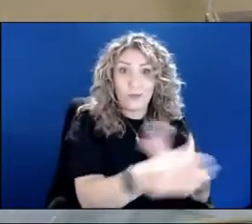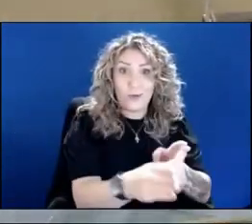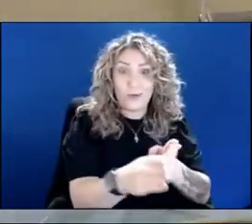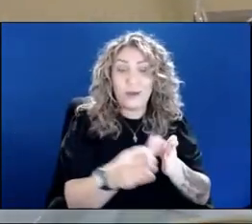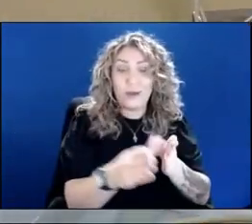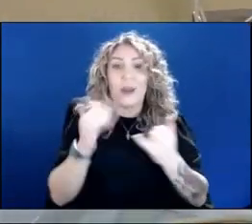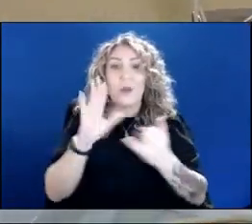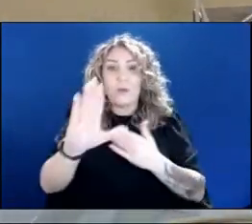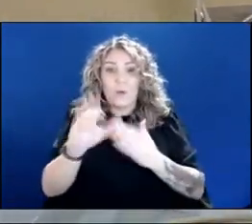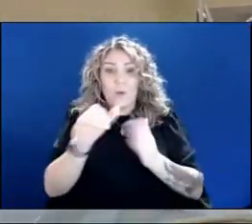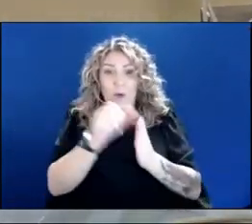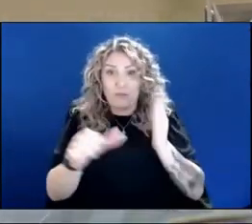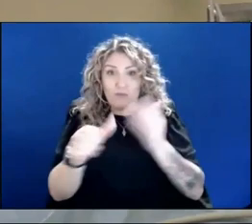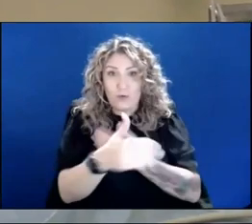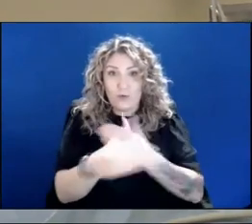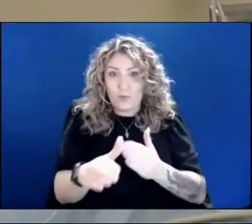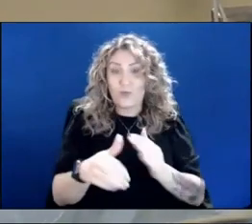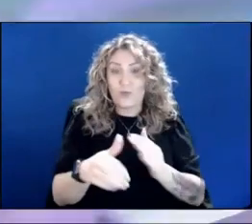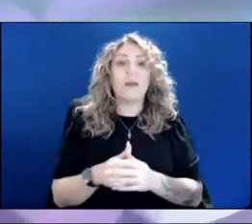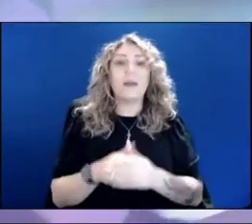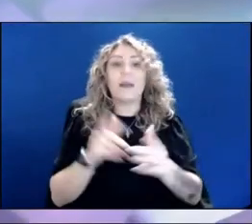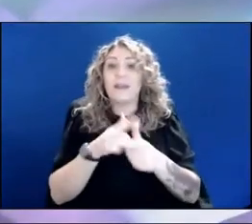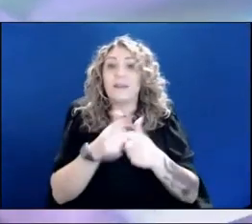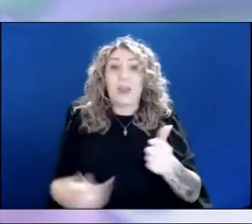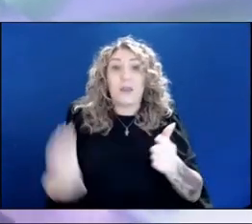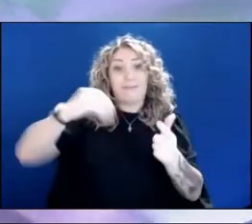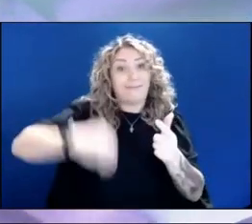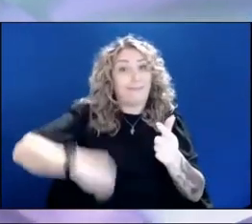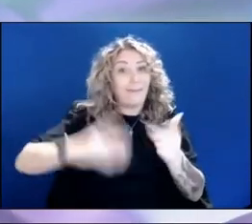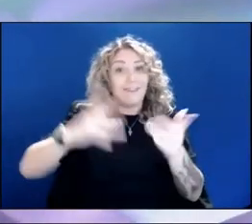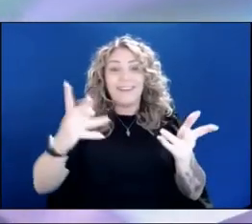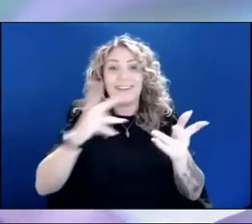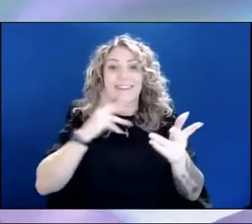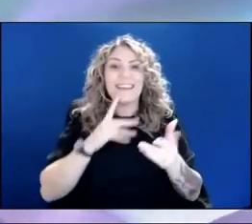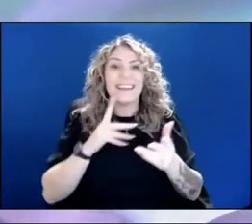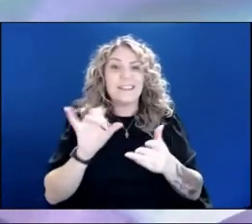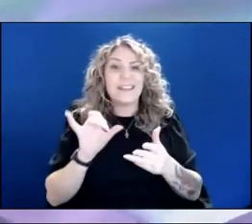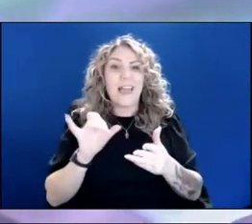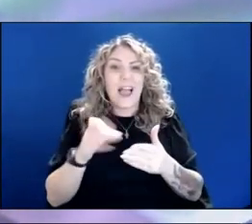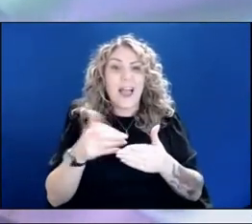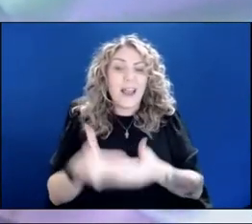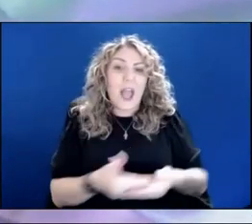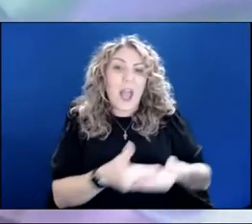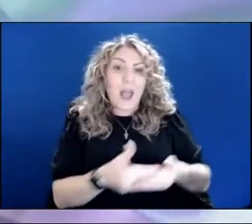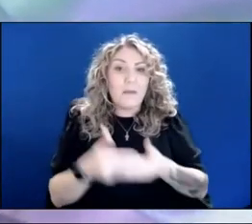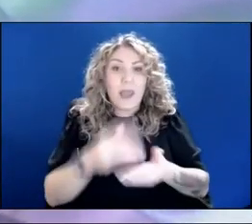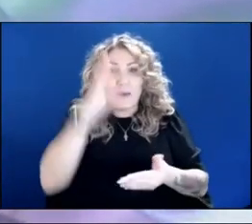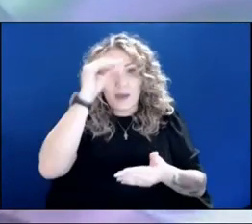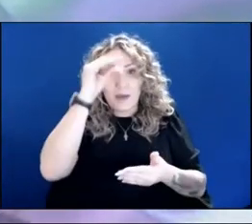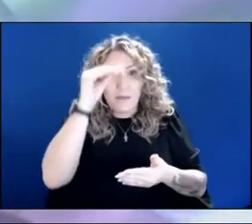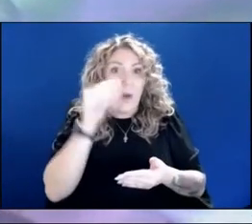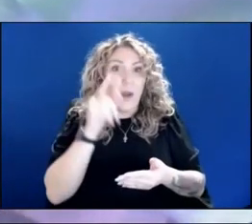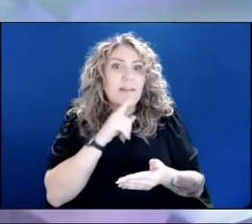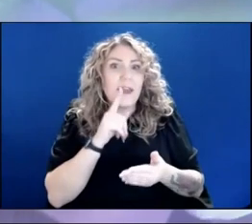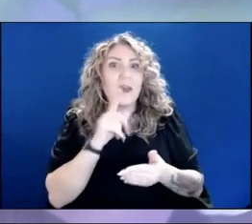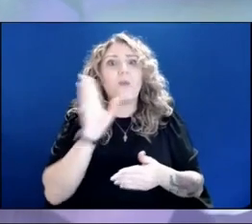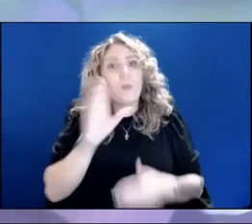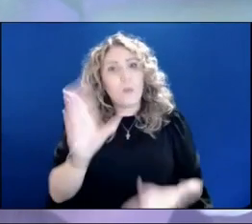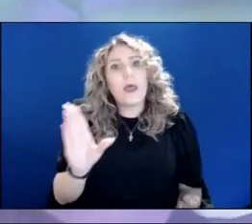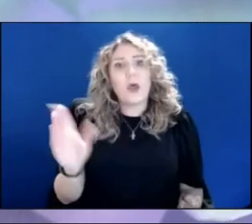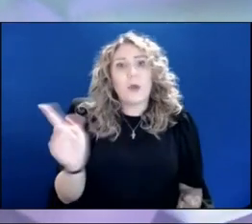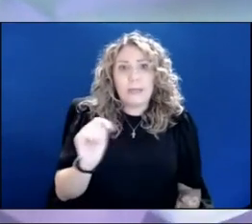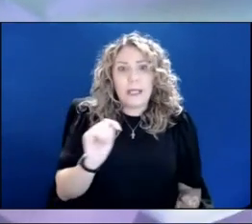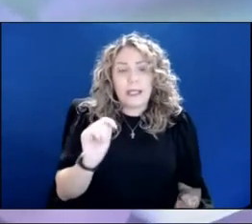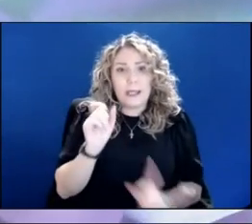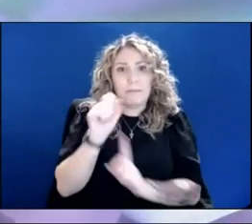your hands. And we plug it in, and usually it's like a baby boy. It starts peeing right on us. And that's right. It's kind of... I think Cliff